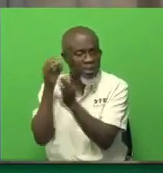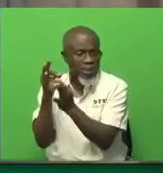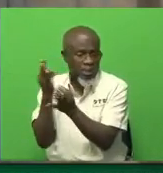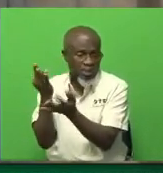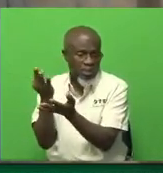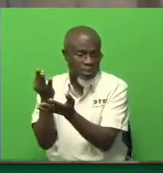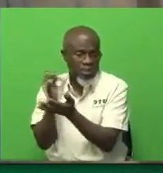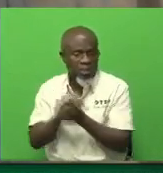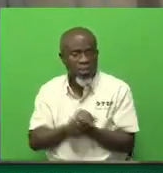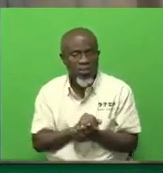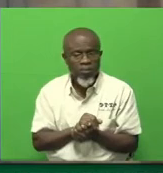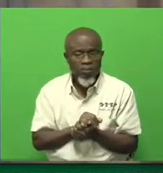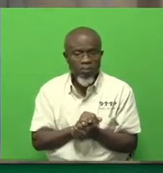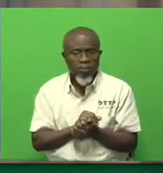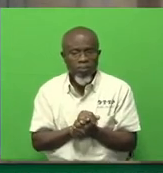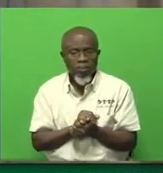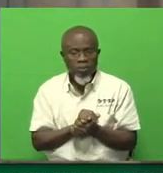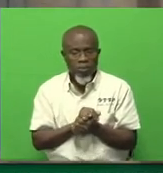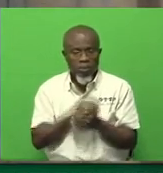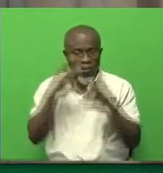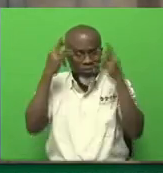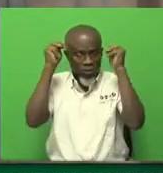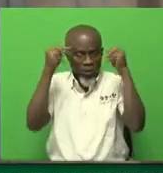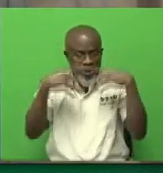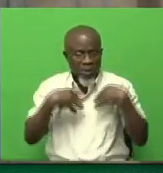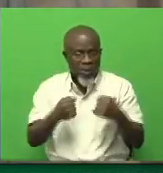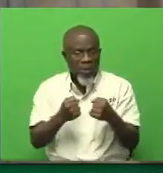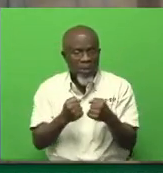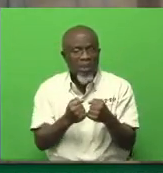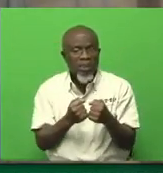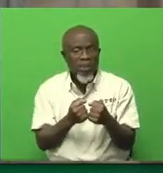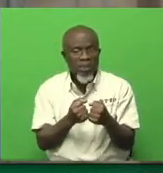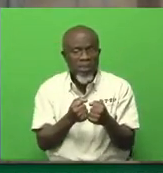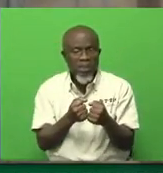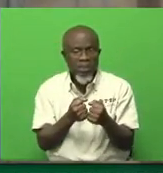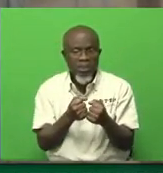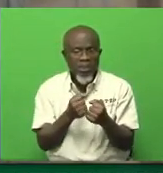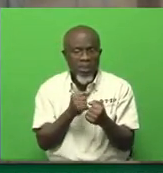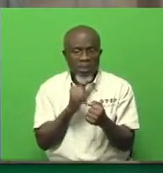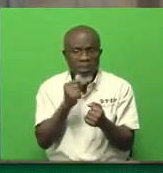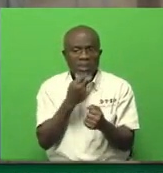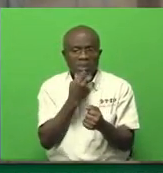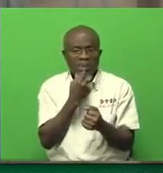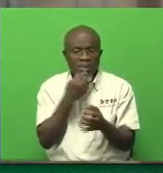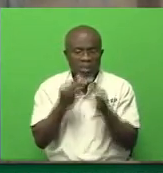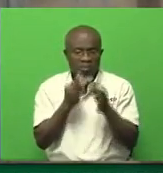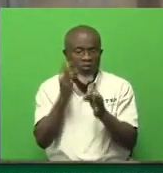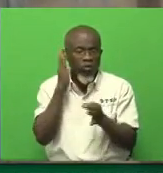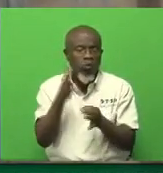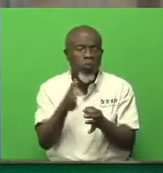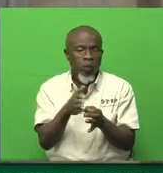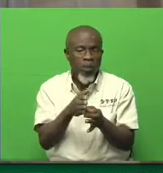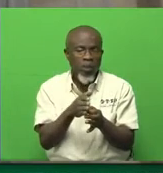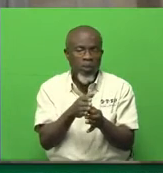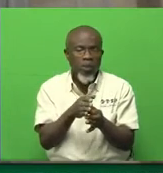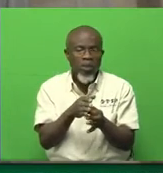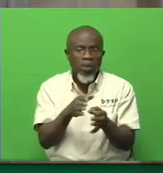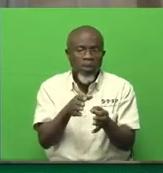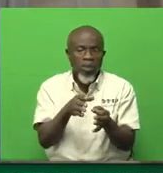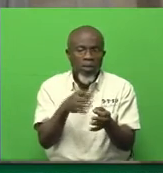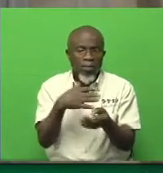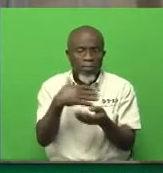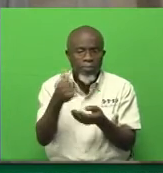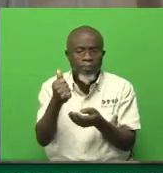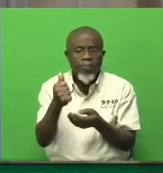also refused to state if he would order the antiviral drug plaxovid from Pfizer and used by President